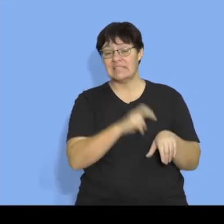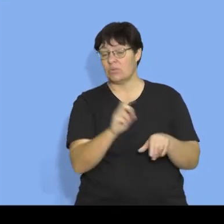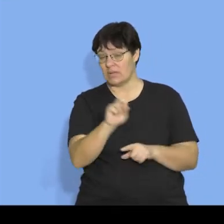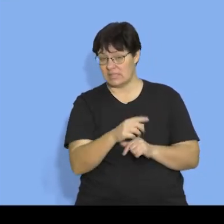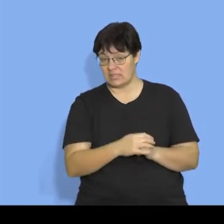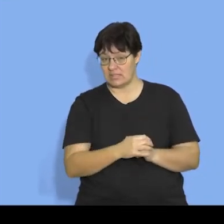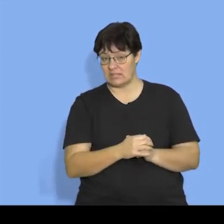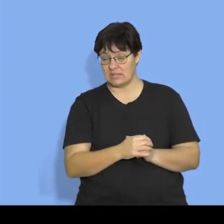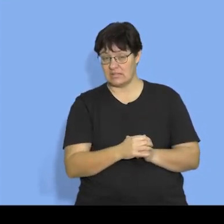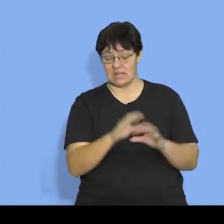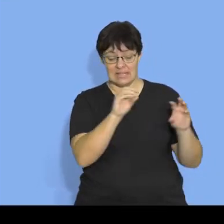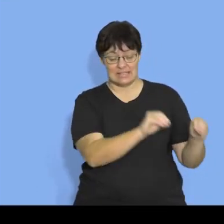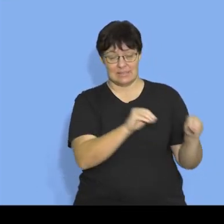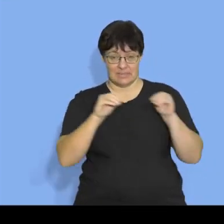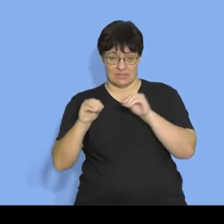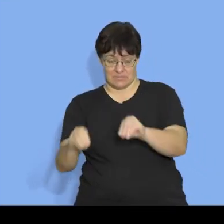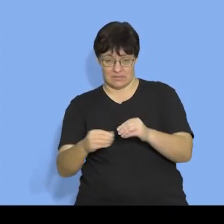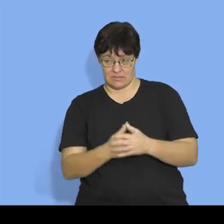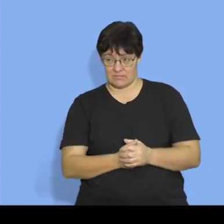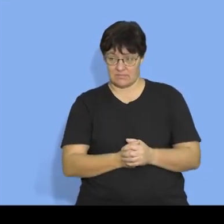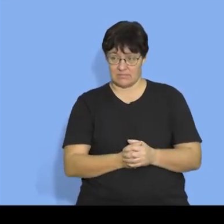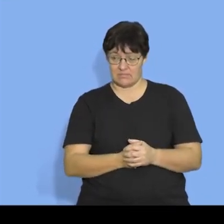requires me to use displacement.